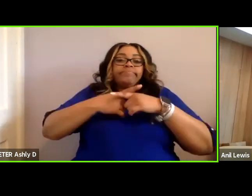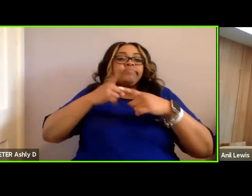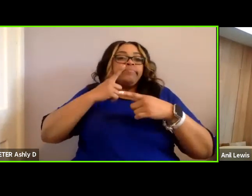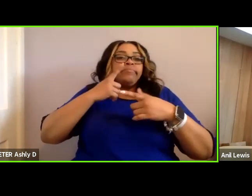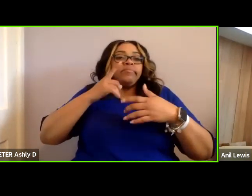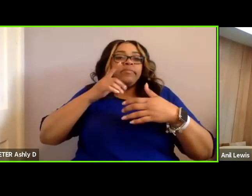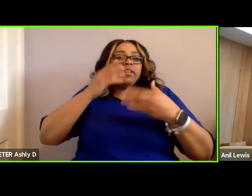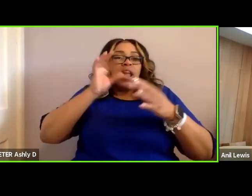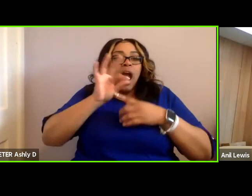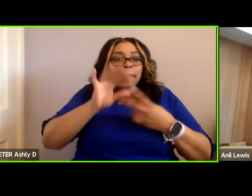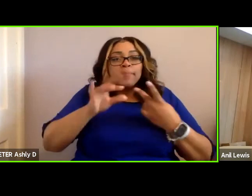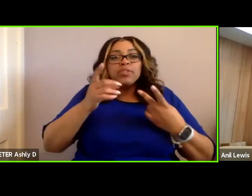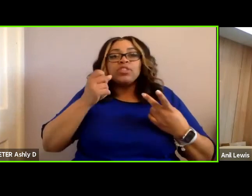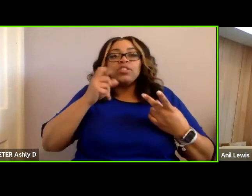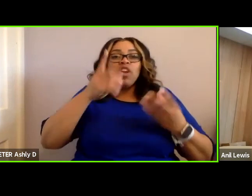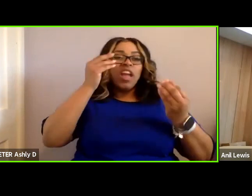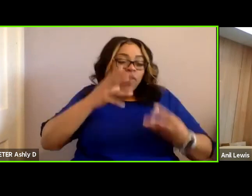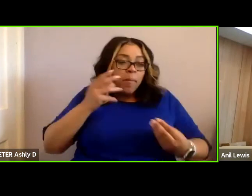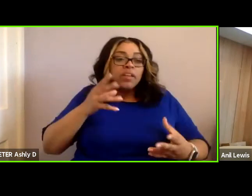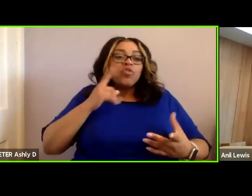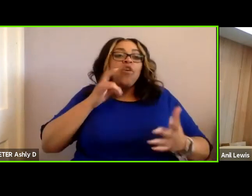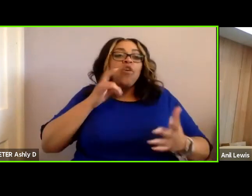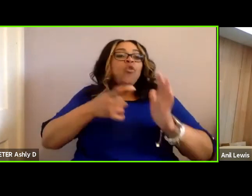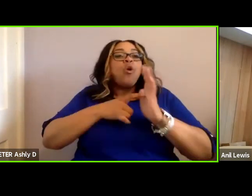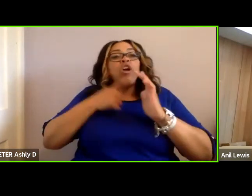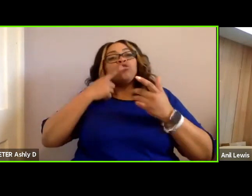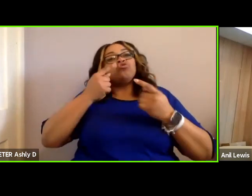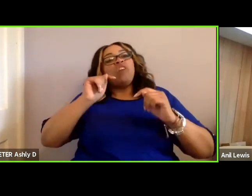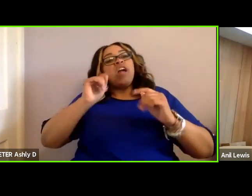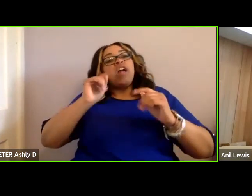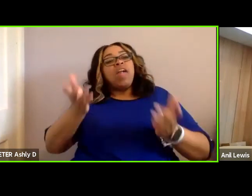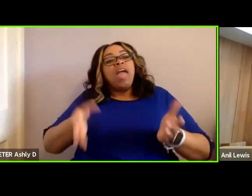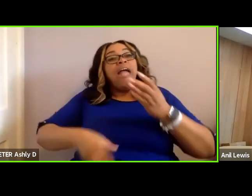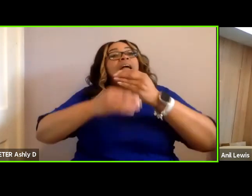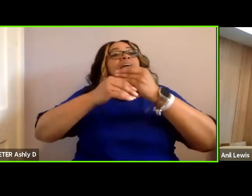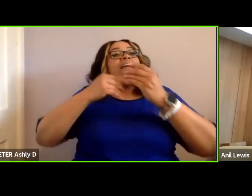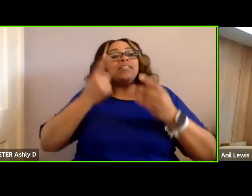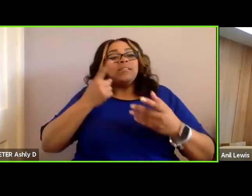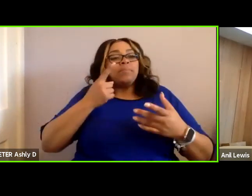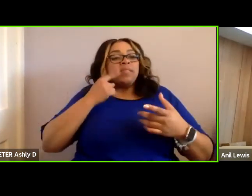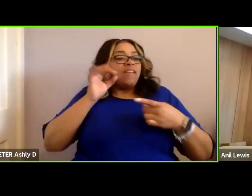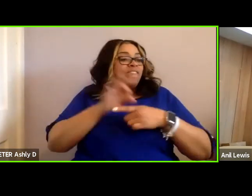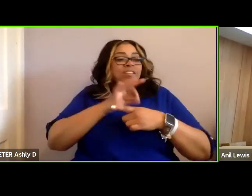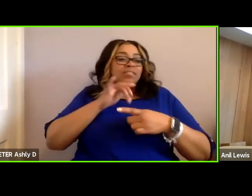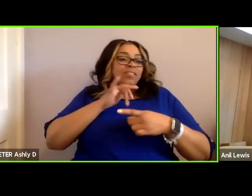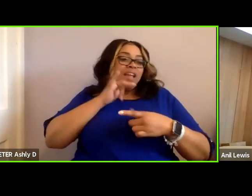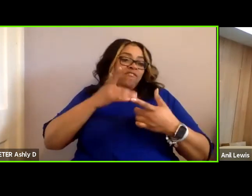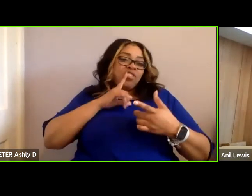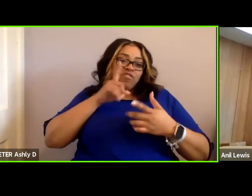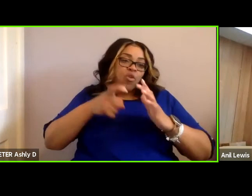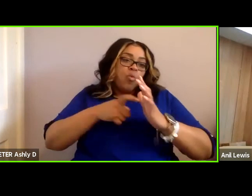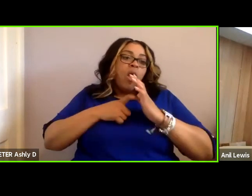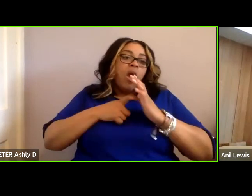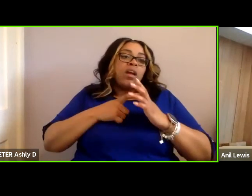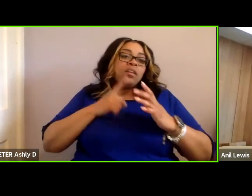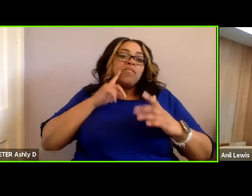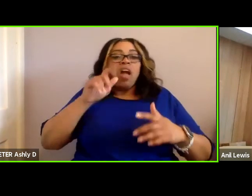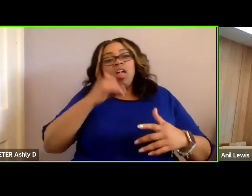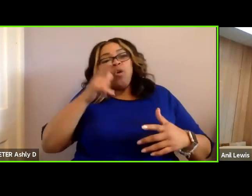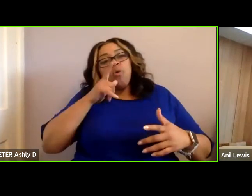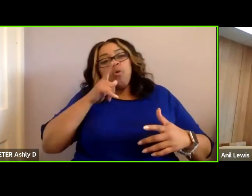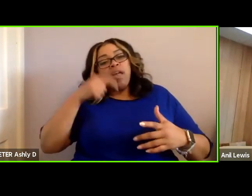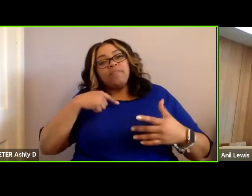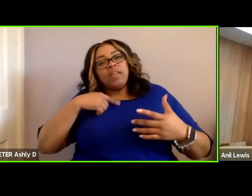option, or may require you to try to add something as a feature that may not necessarily be required by others who have that degree